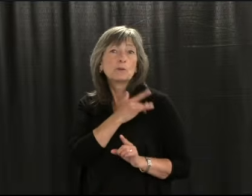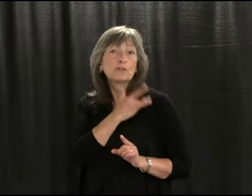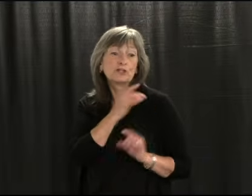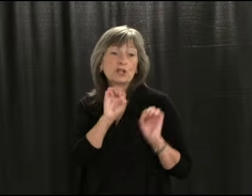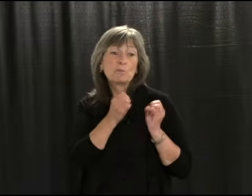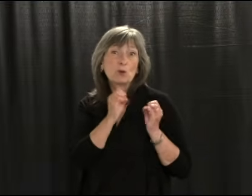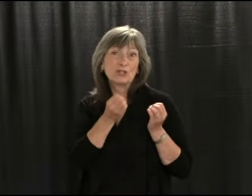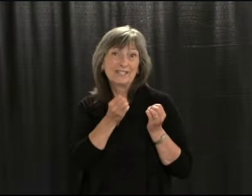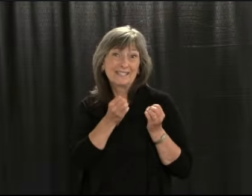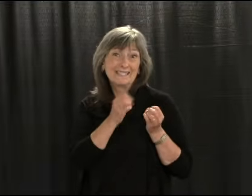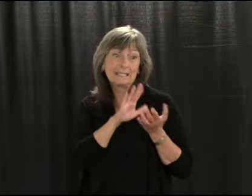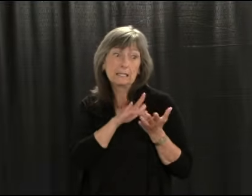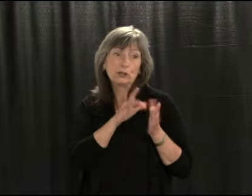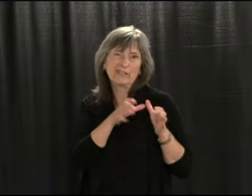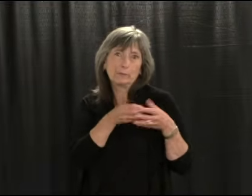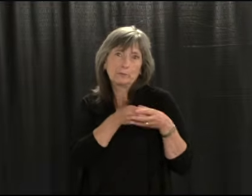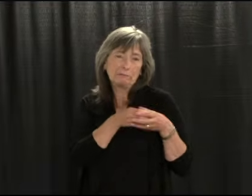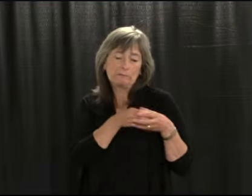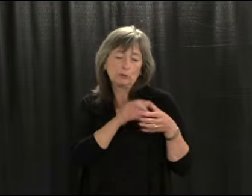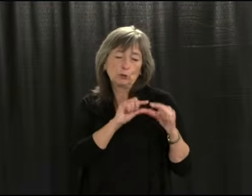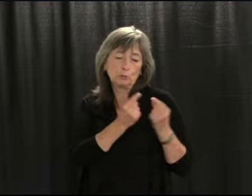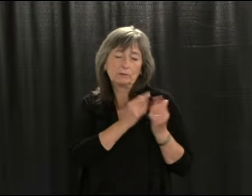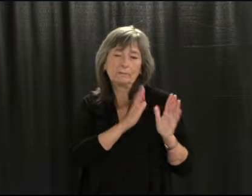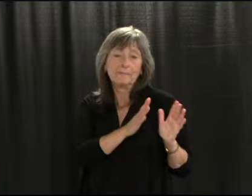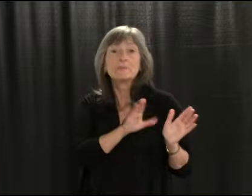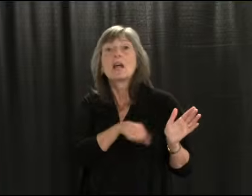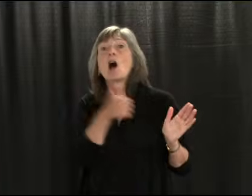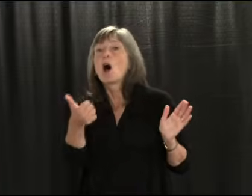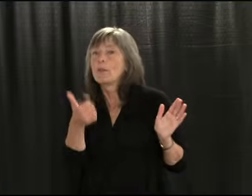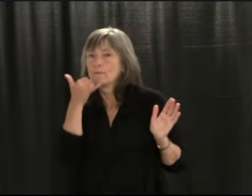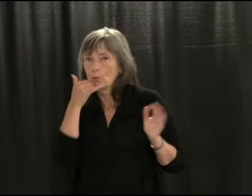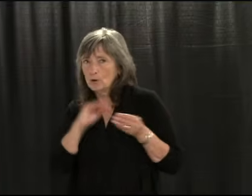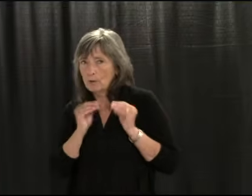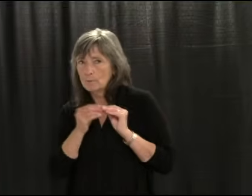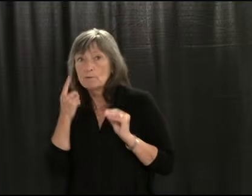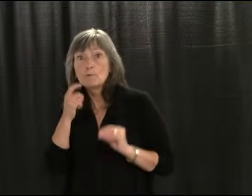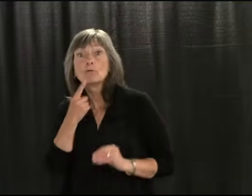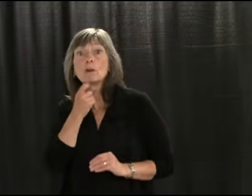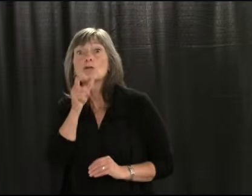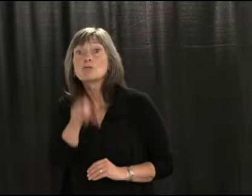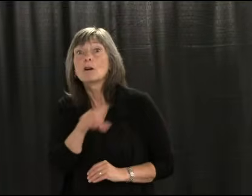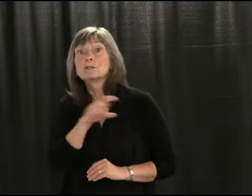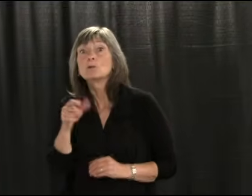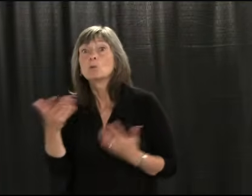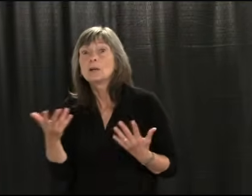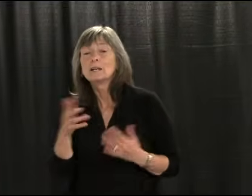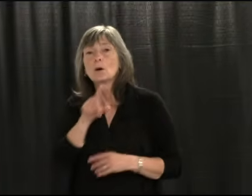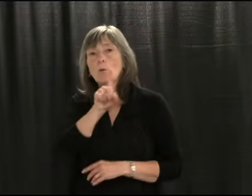Emergency Operations Centre. This is now the number to ring for assistance. It is